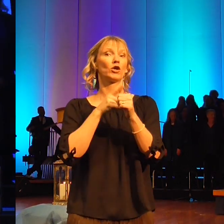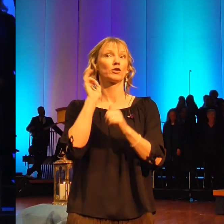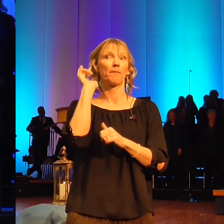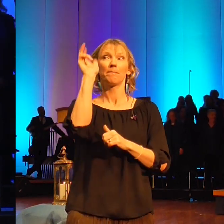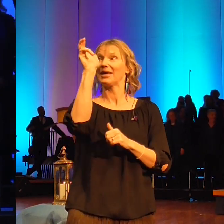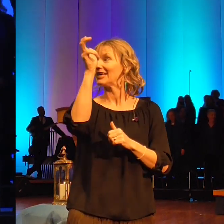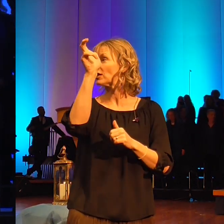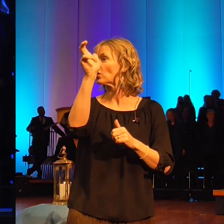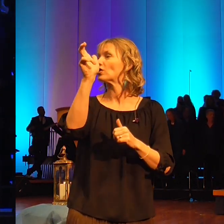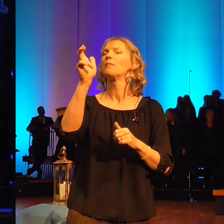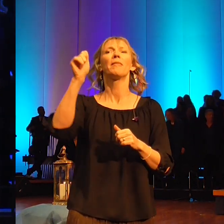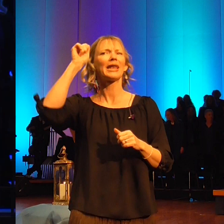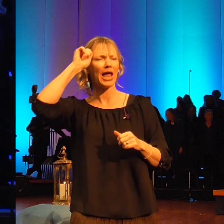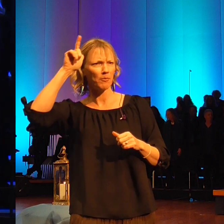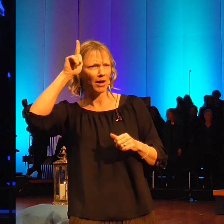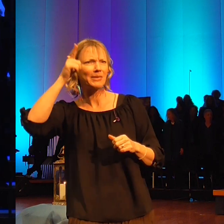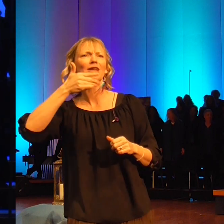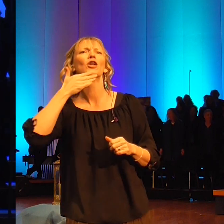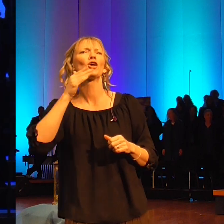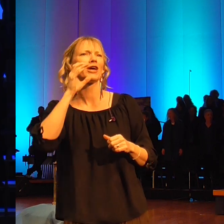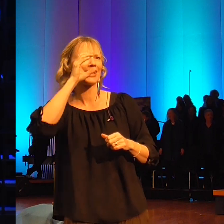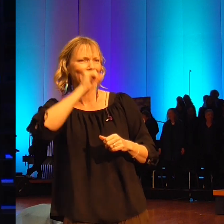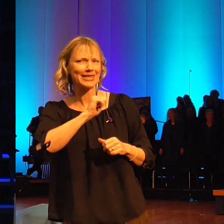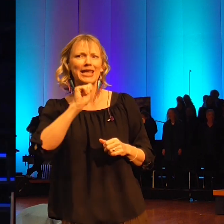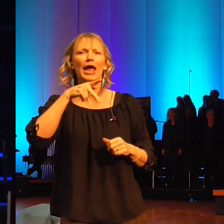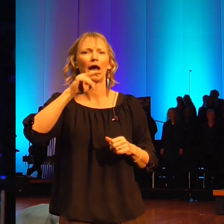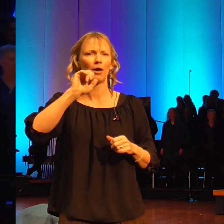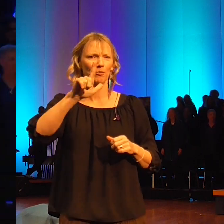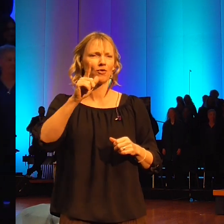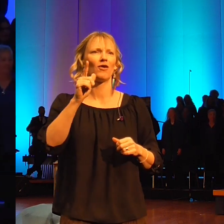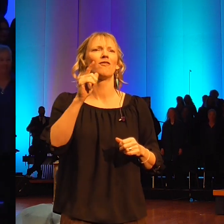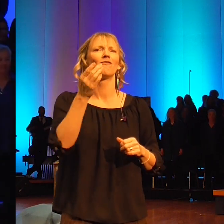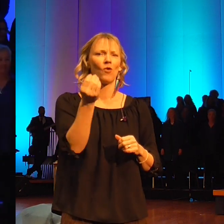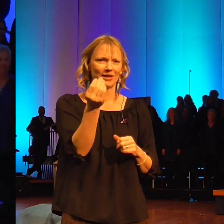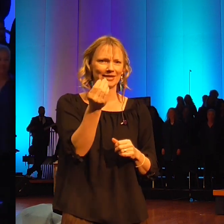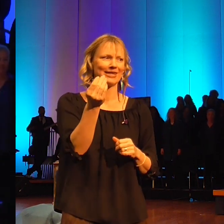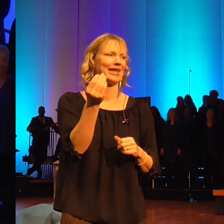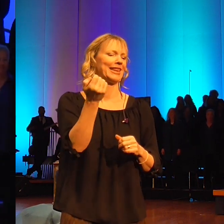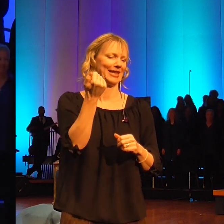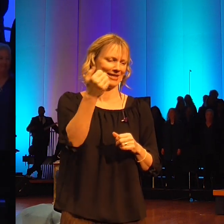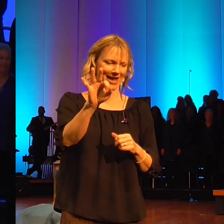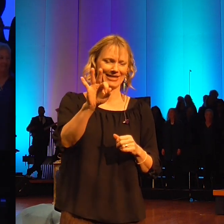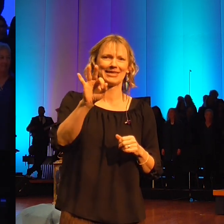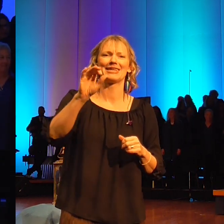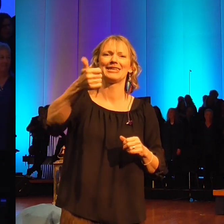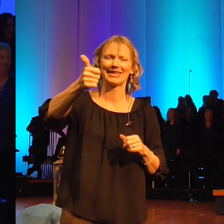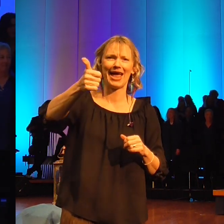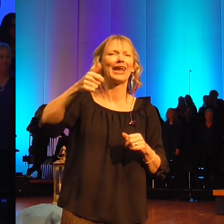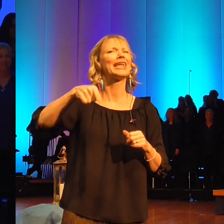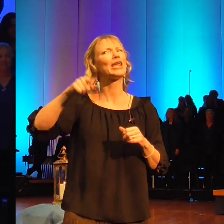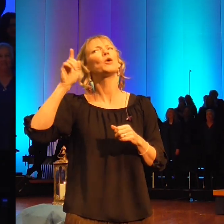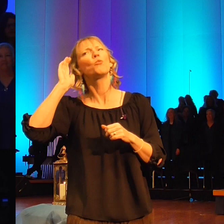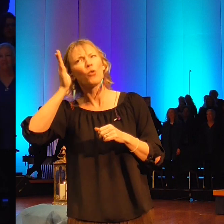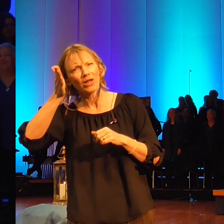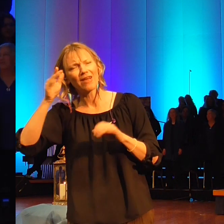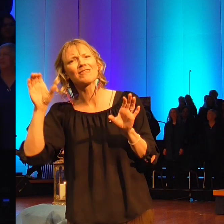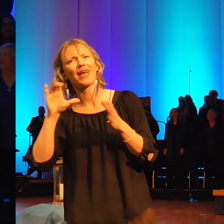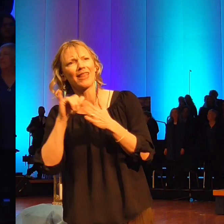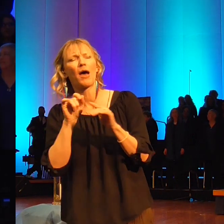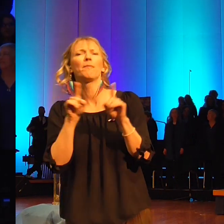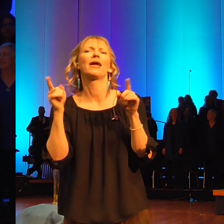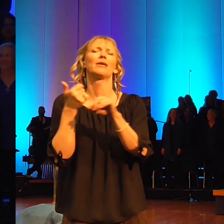but Lincoln was a good guess. April 14th, 1910. Yeah. He would have, but he was busy.